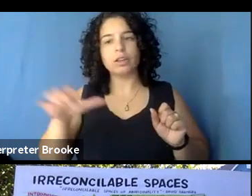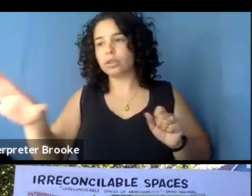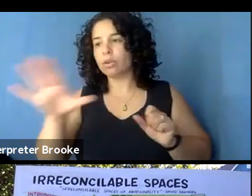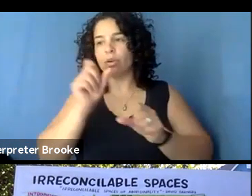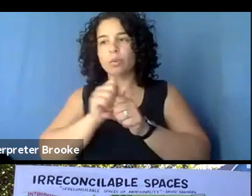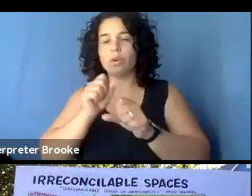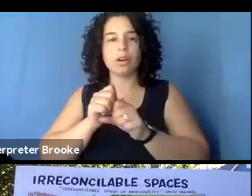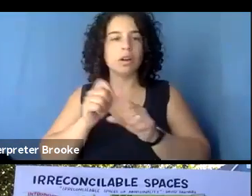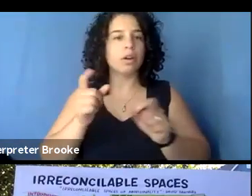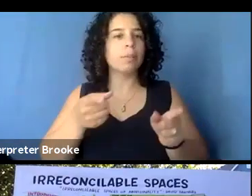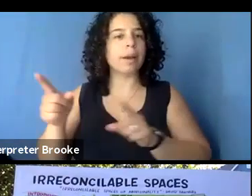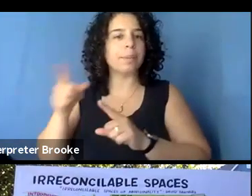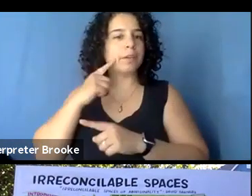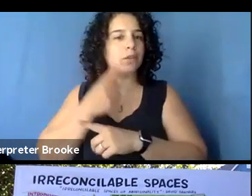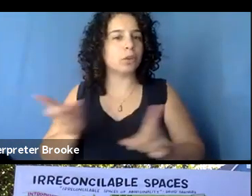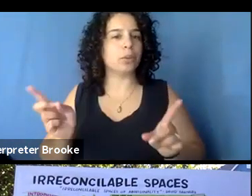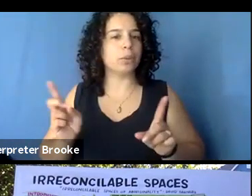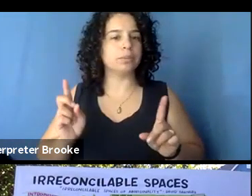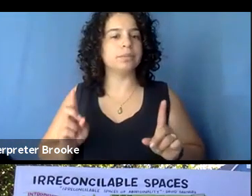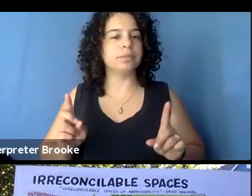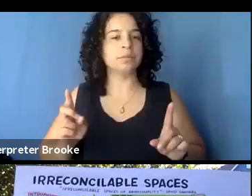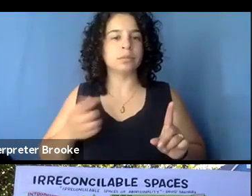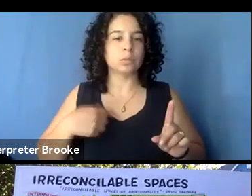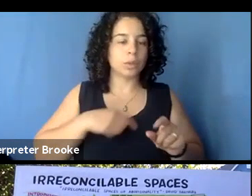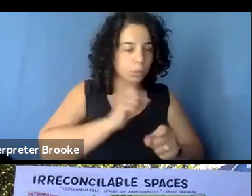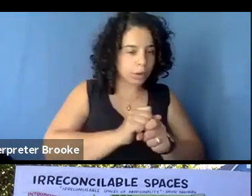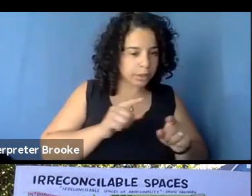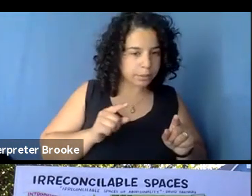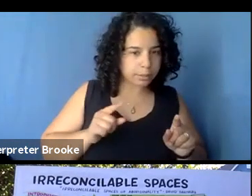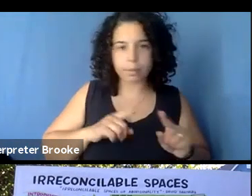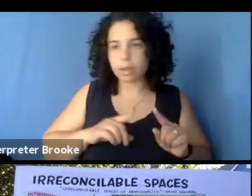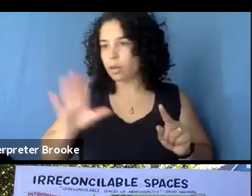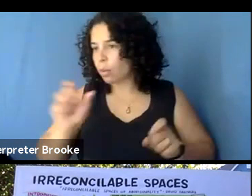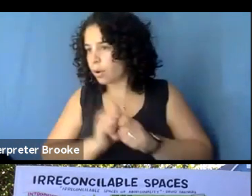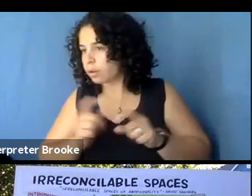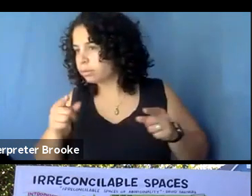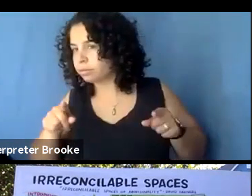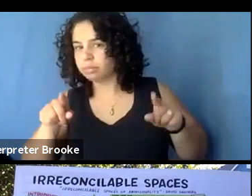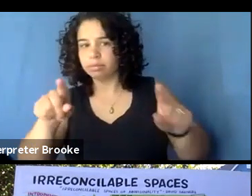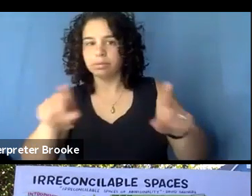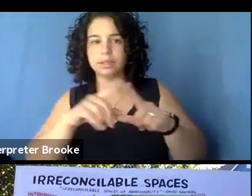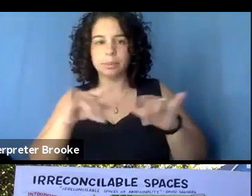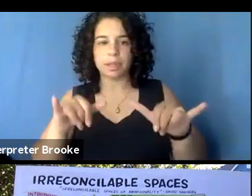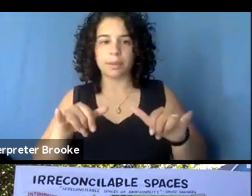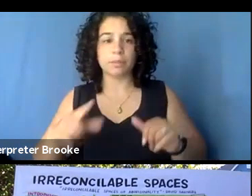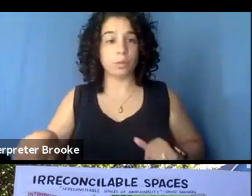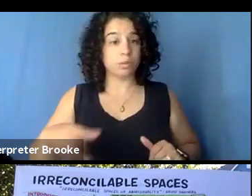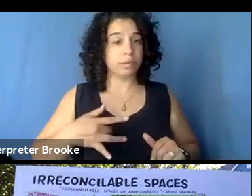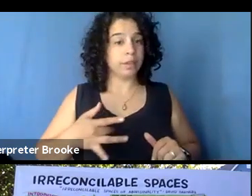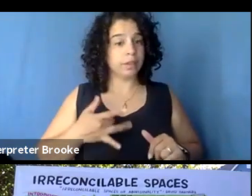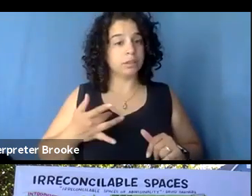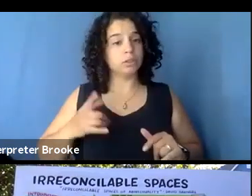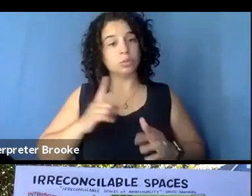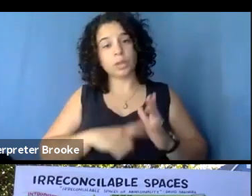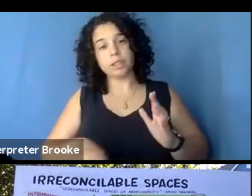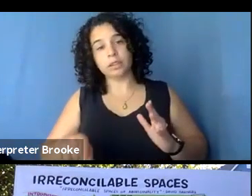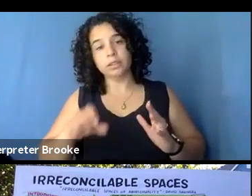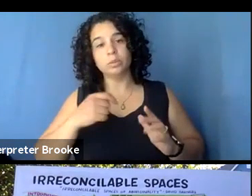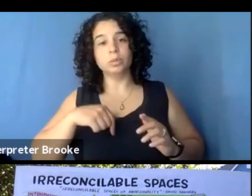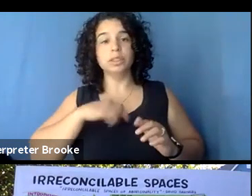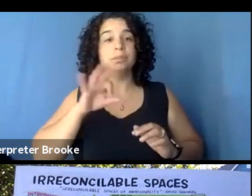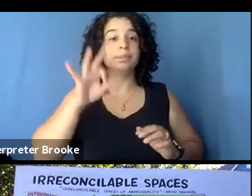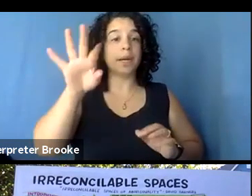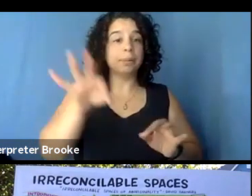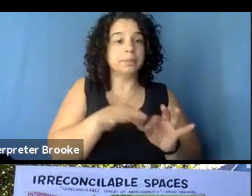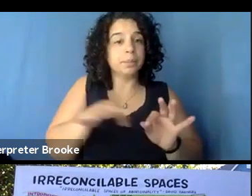doing alongside of us in these sessions. So if you feel so called as to share whatever you create today as a result of